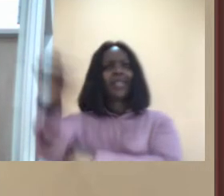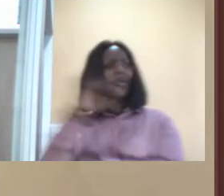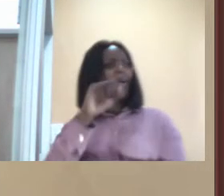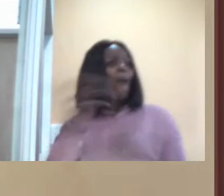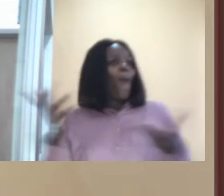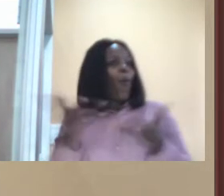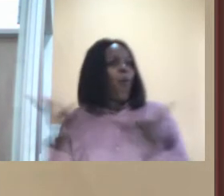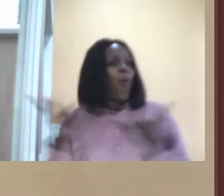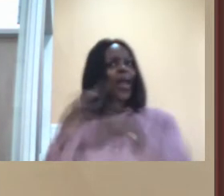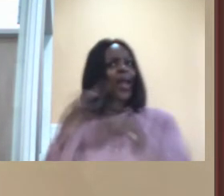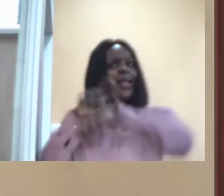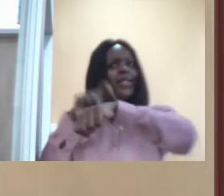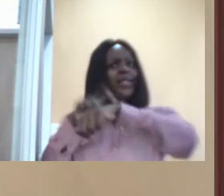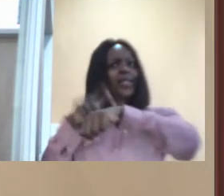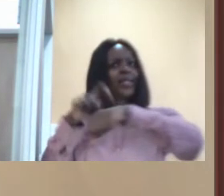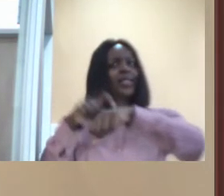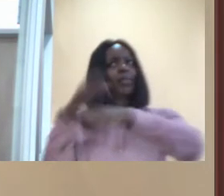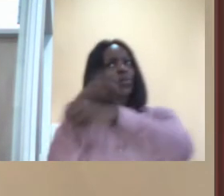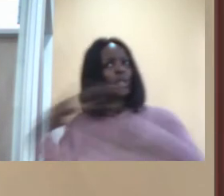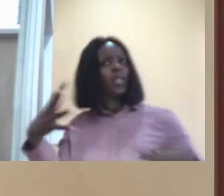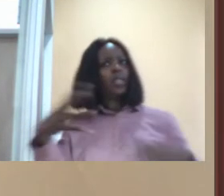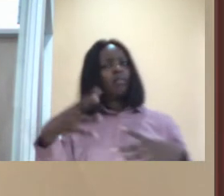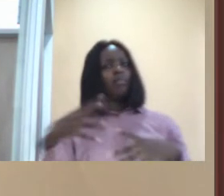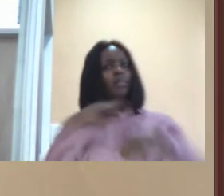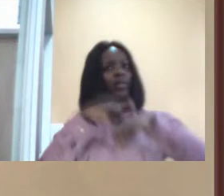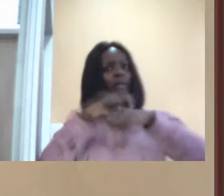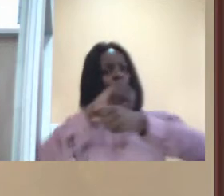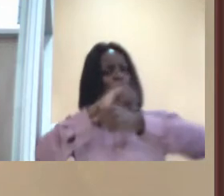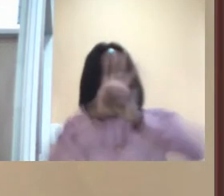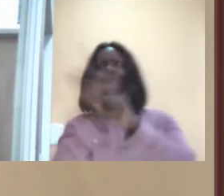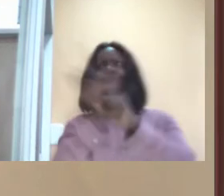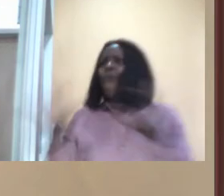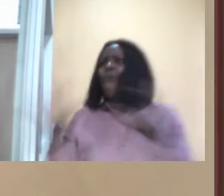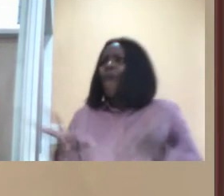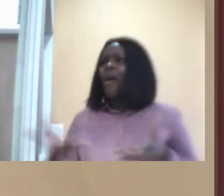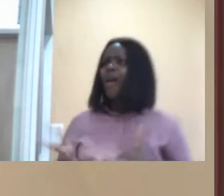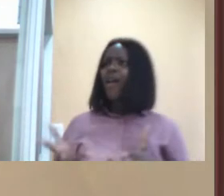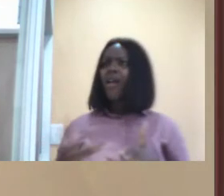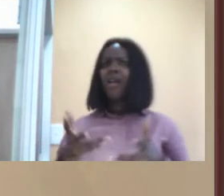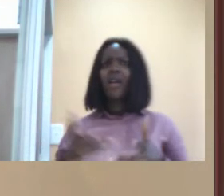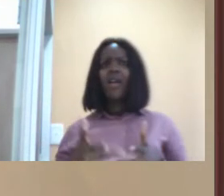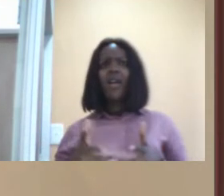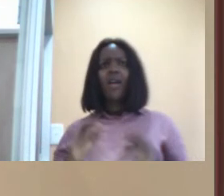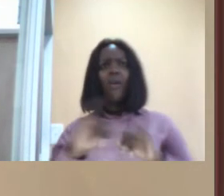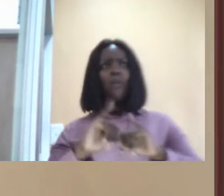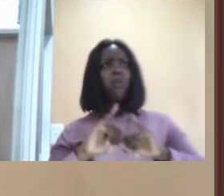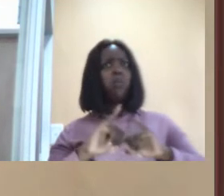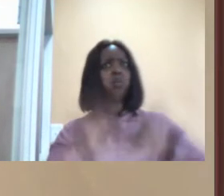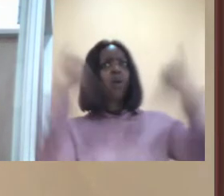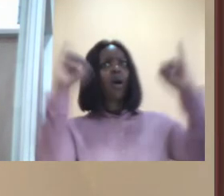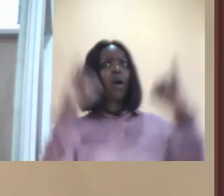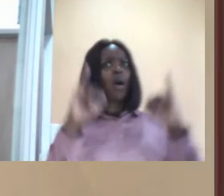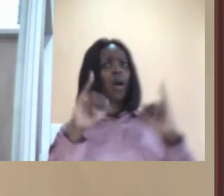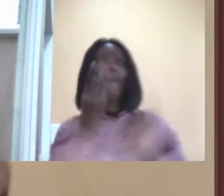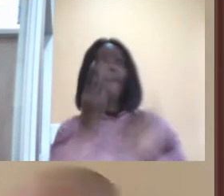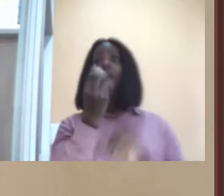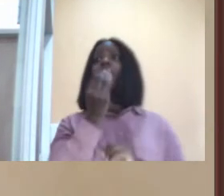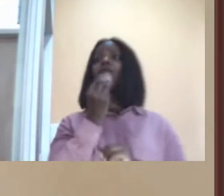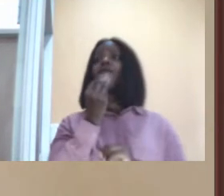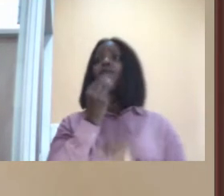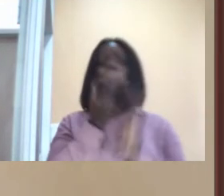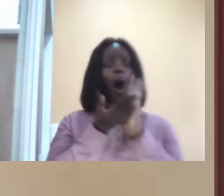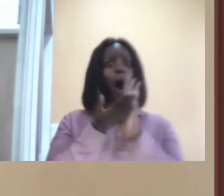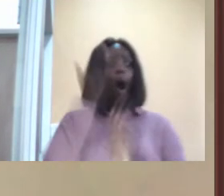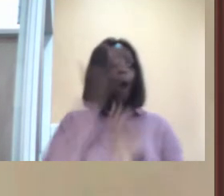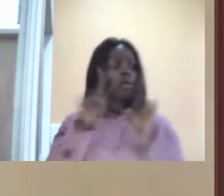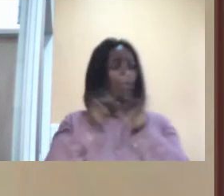was during the starting of this pandemic called COVID-19. There was a hike of prices, even from the